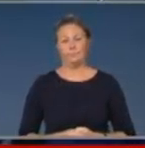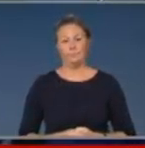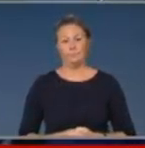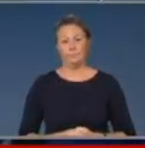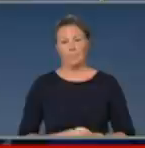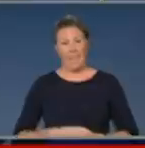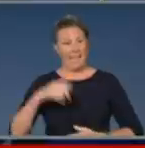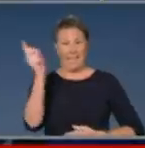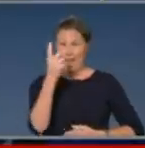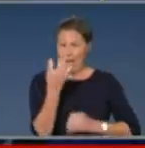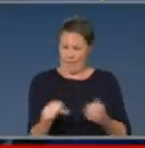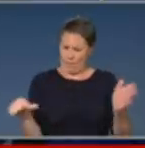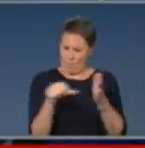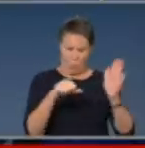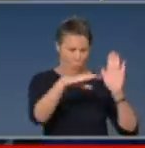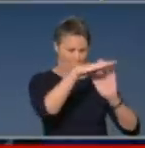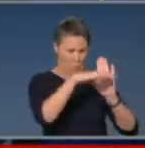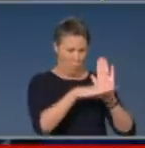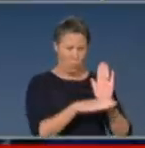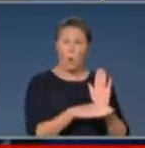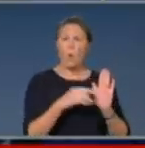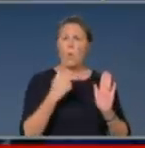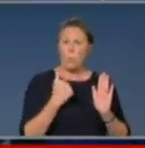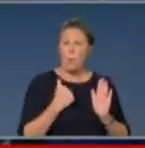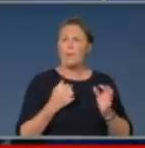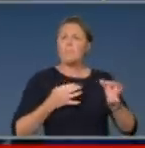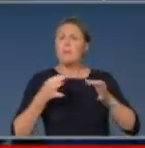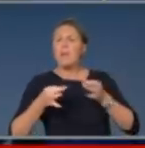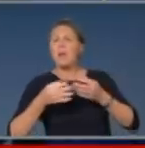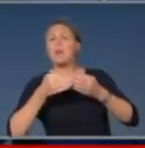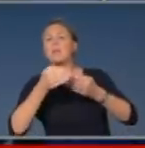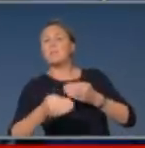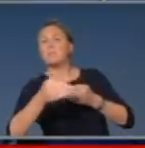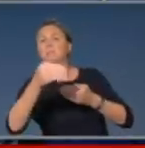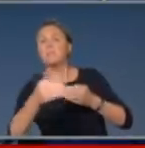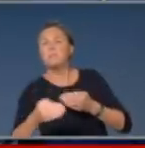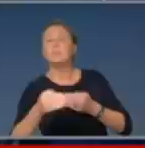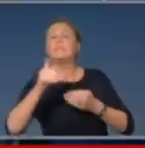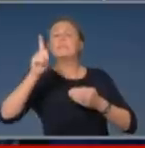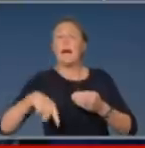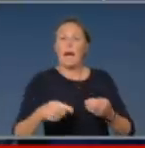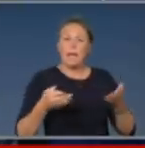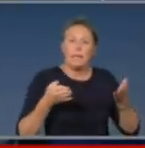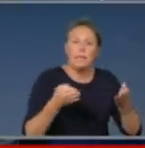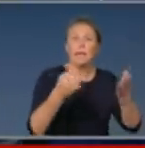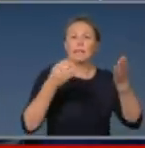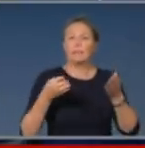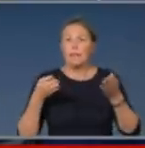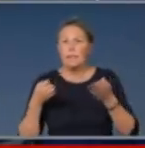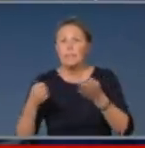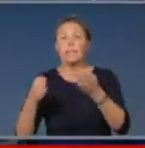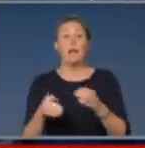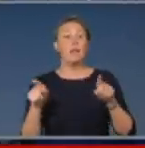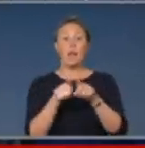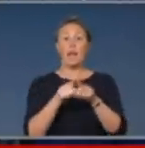right across the country. Those areas in particular where it's good to receive the reports are the expansion of the testing